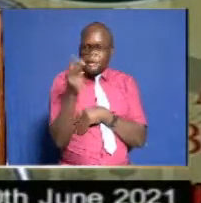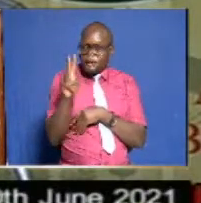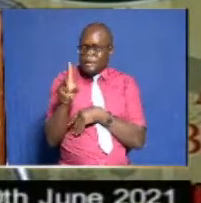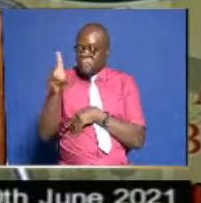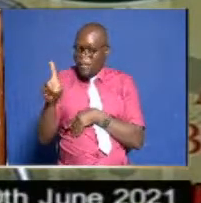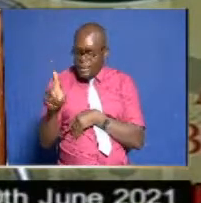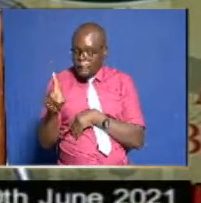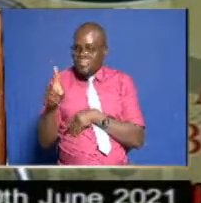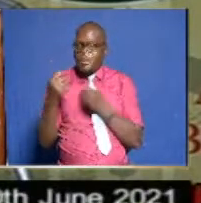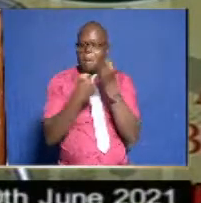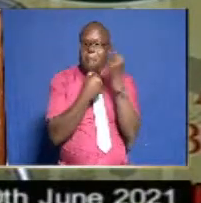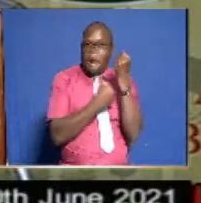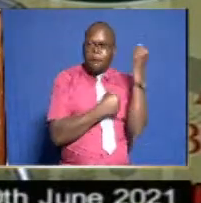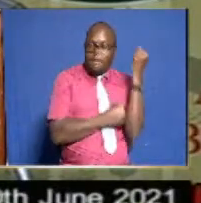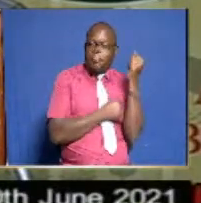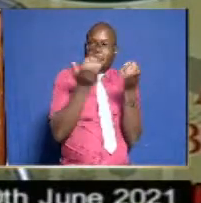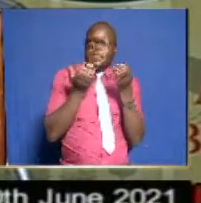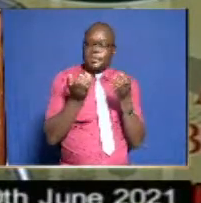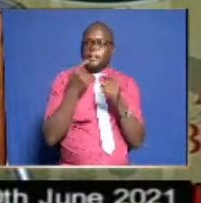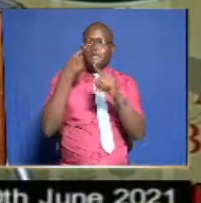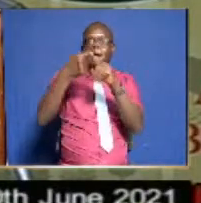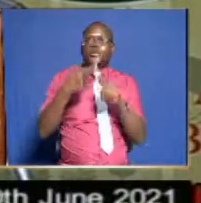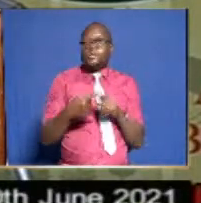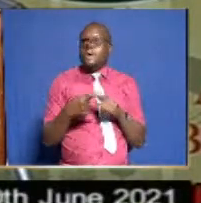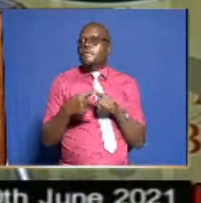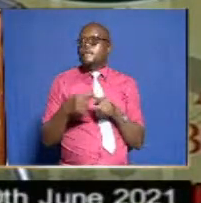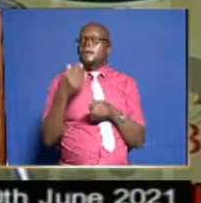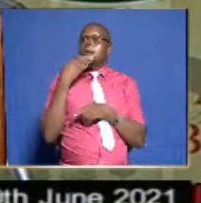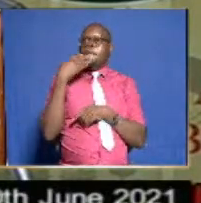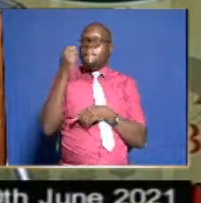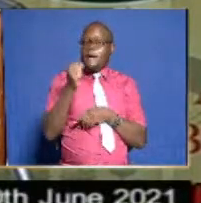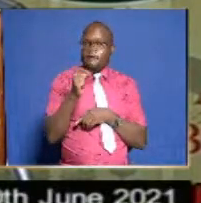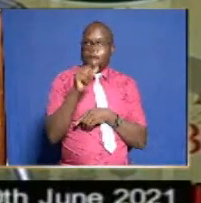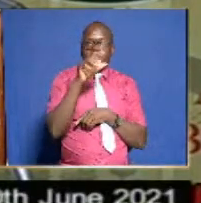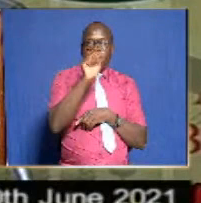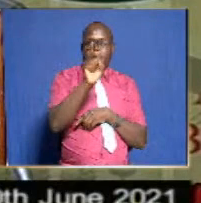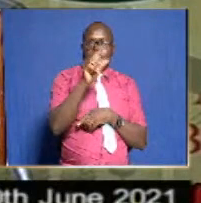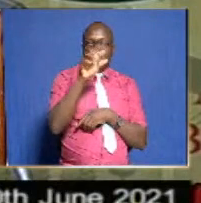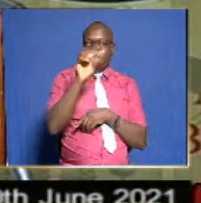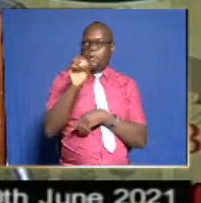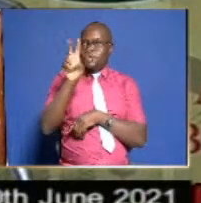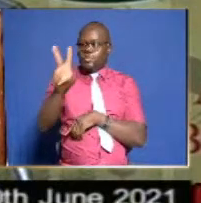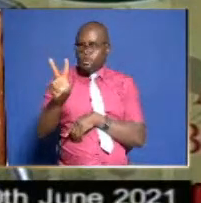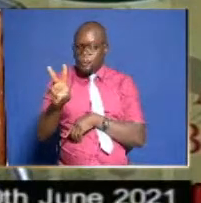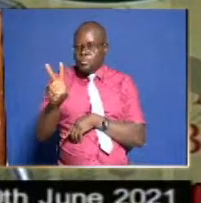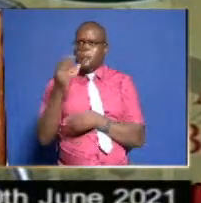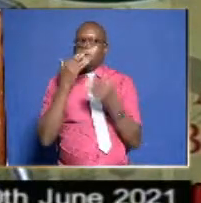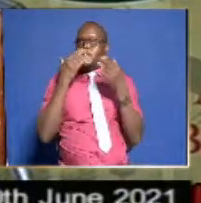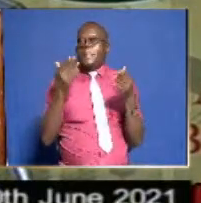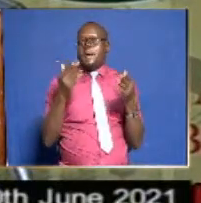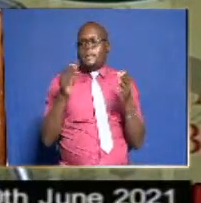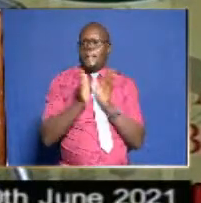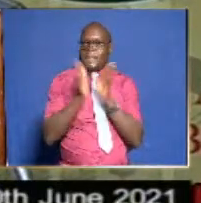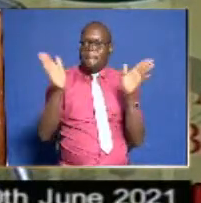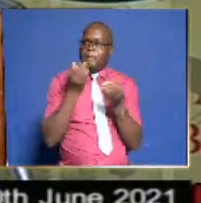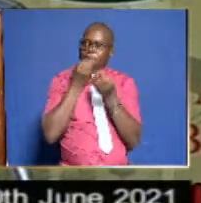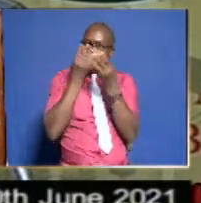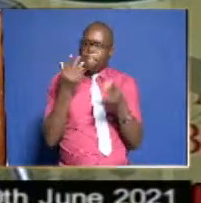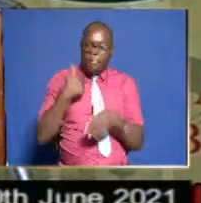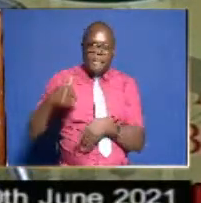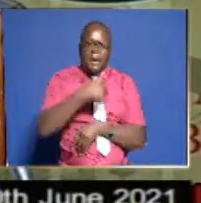the iWhistle platform had received a total of 502 whistles, and we thank the public for volunteering useful